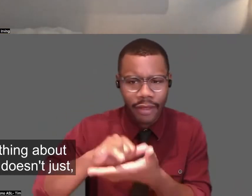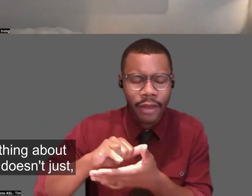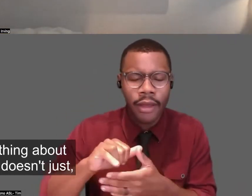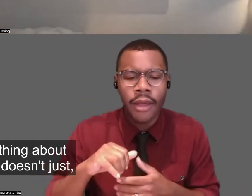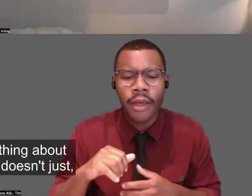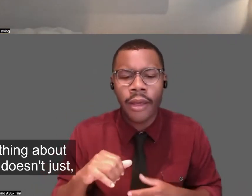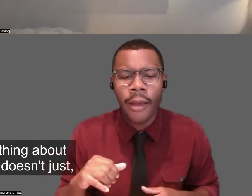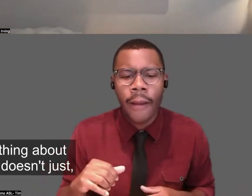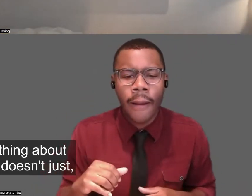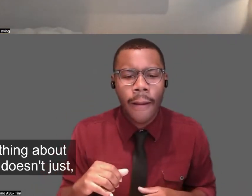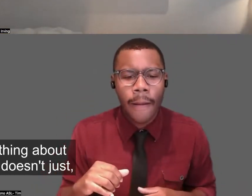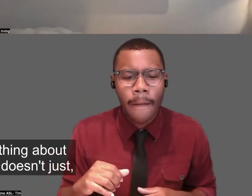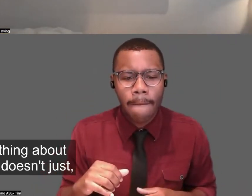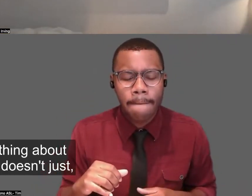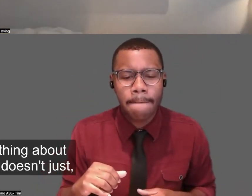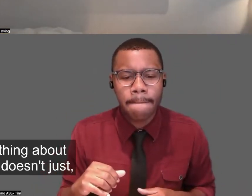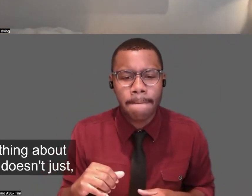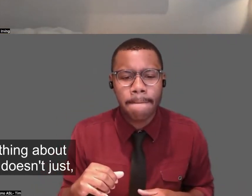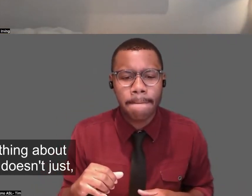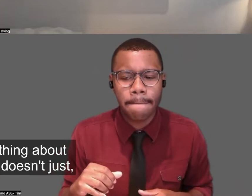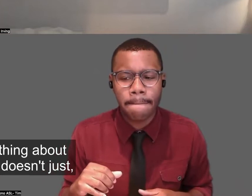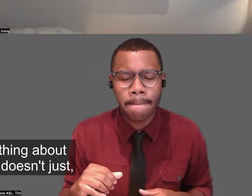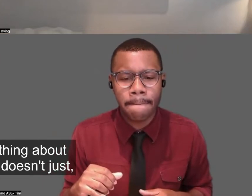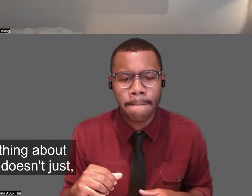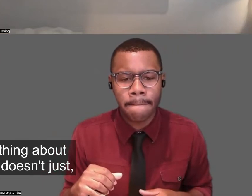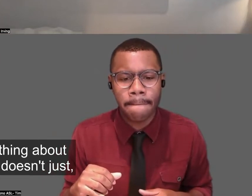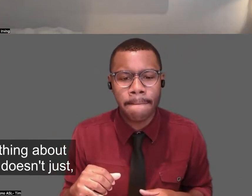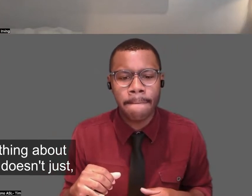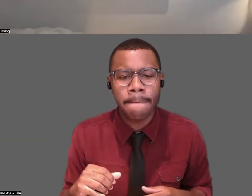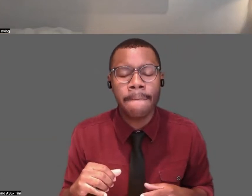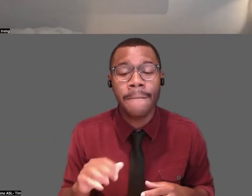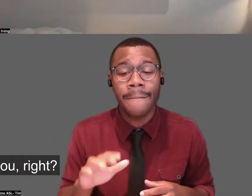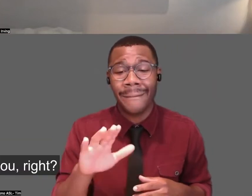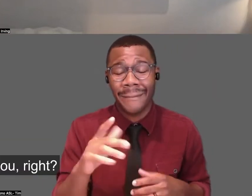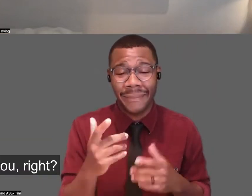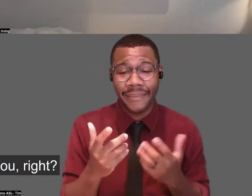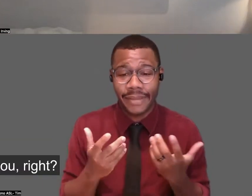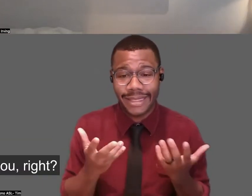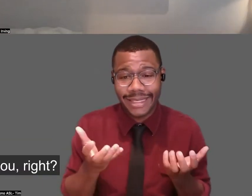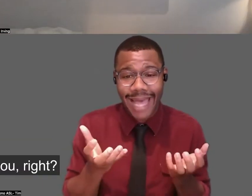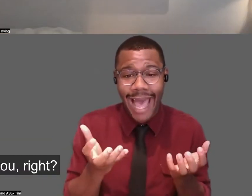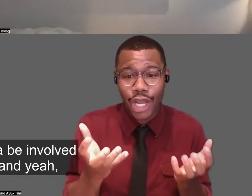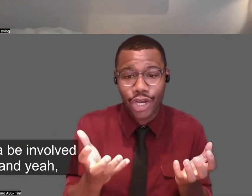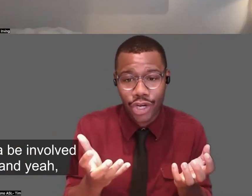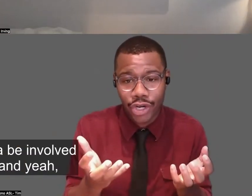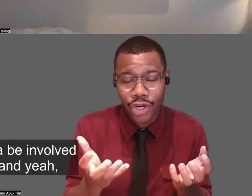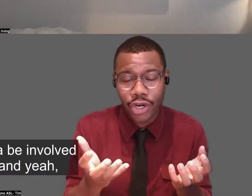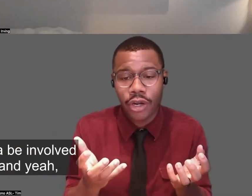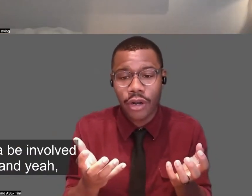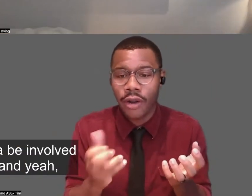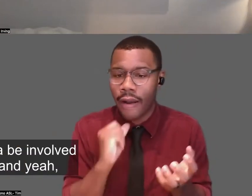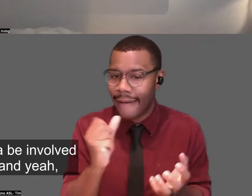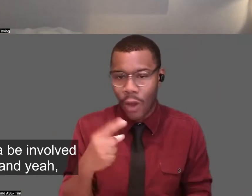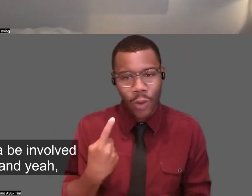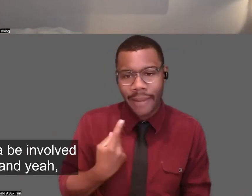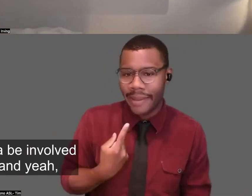But the other thing about desire is that it's not just you, right? It's always got to be